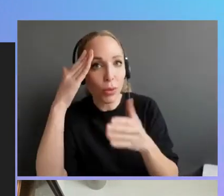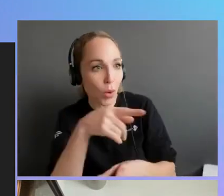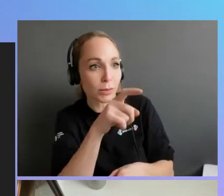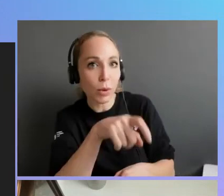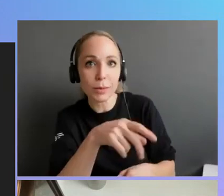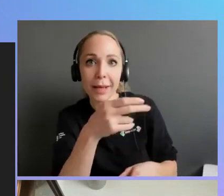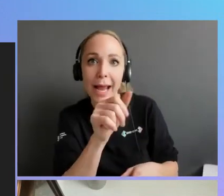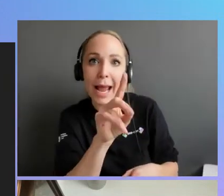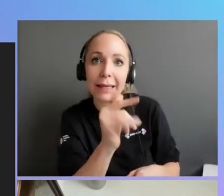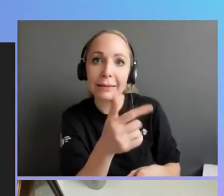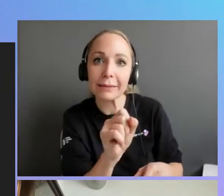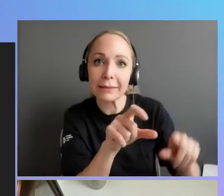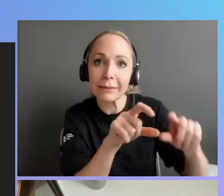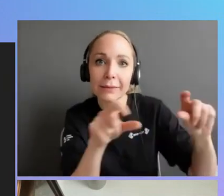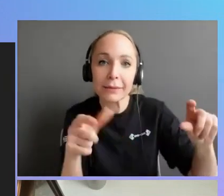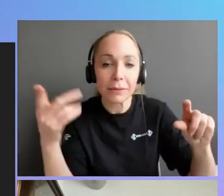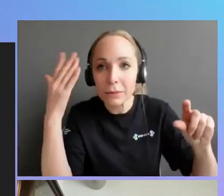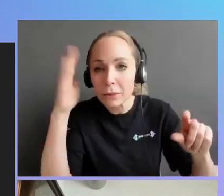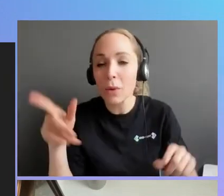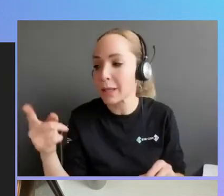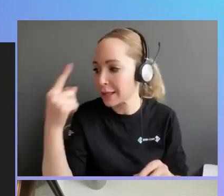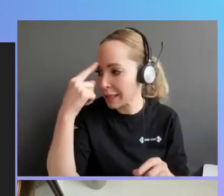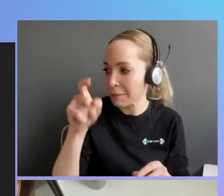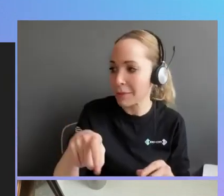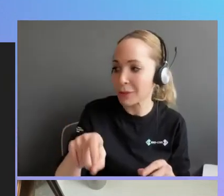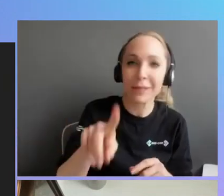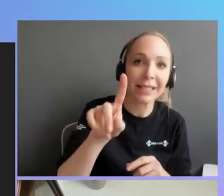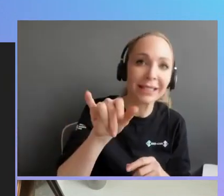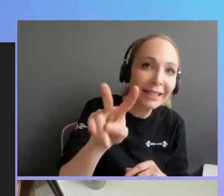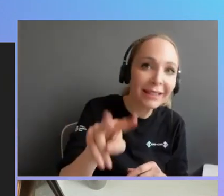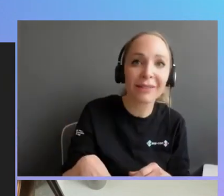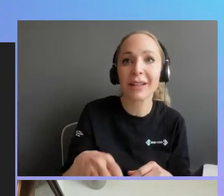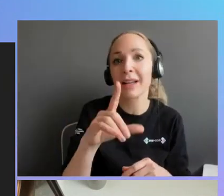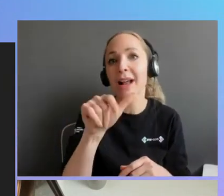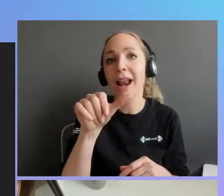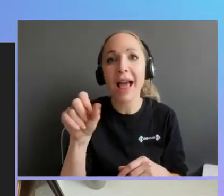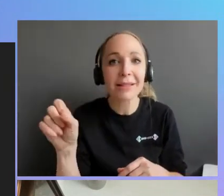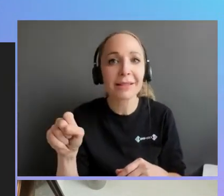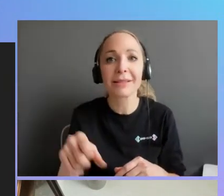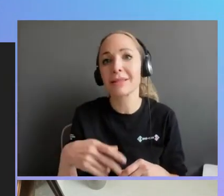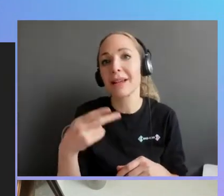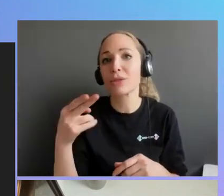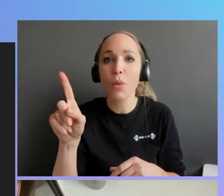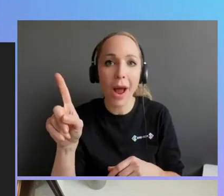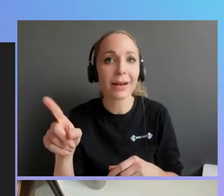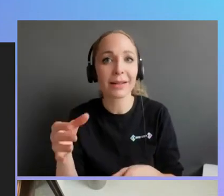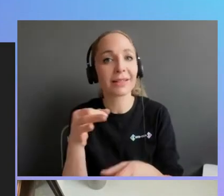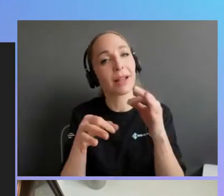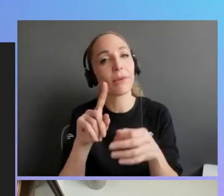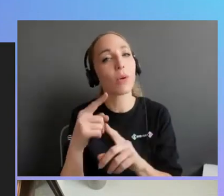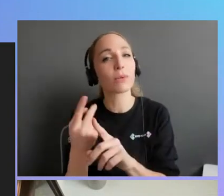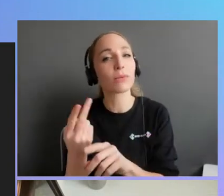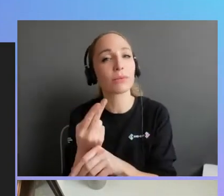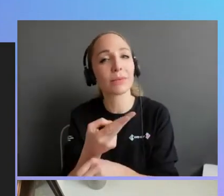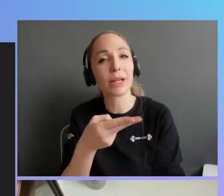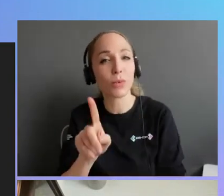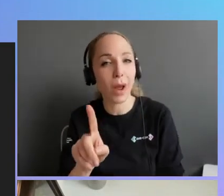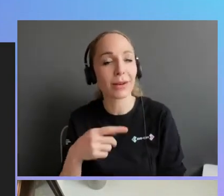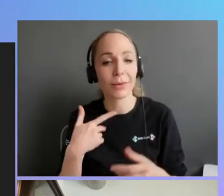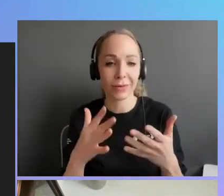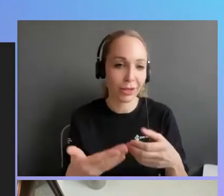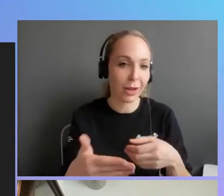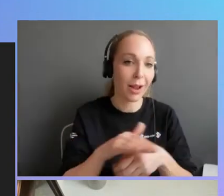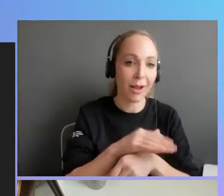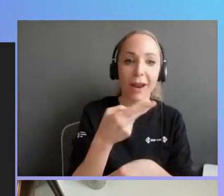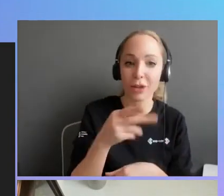so they just get marked up with something like div class H1 or something silly like that, rather than using an H1. So since we already covered our H1, which is recipe